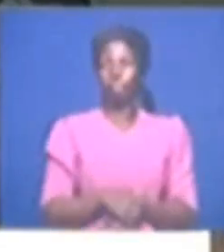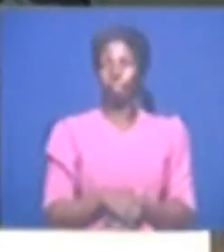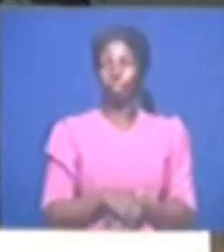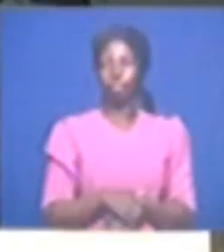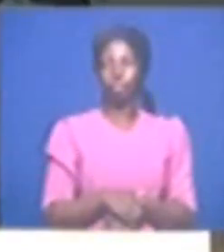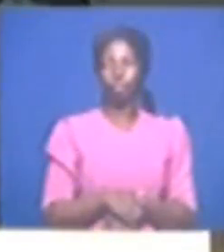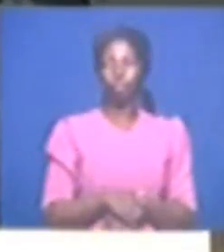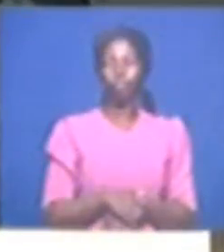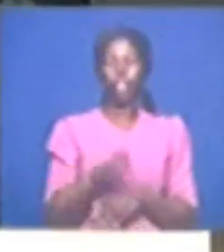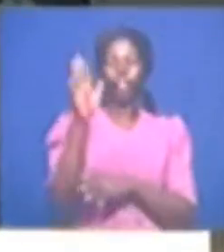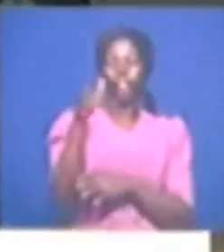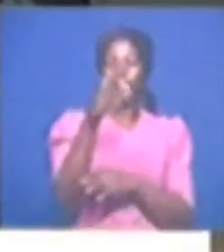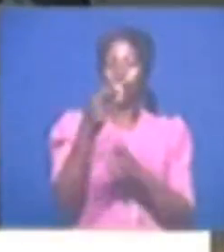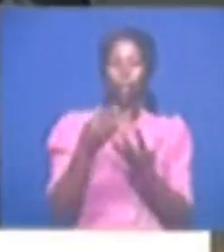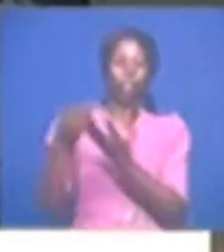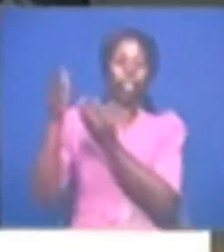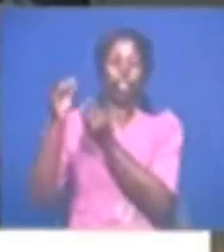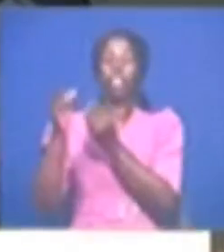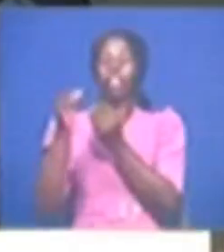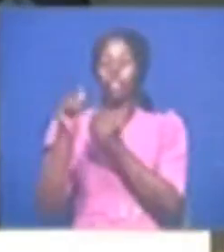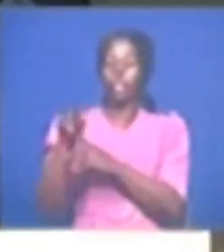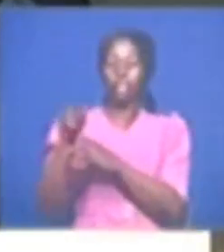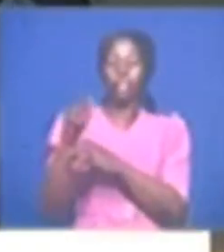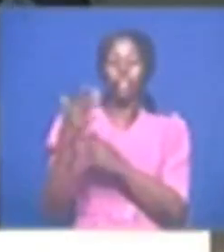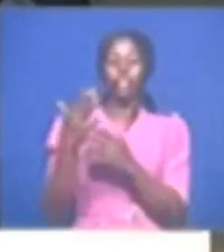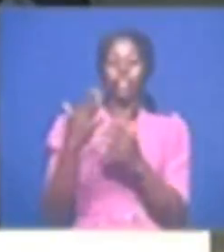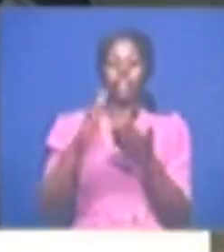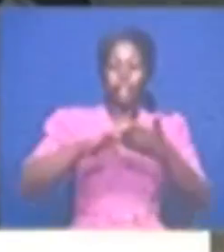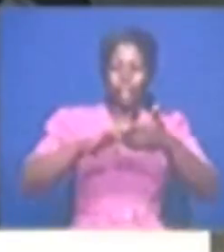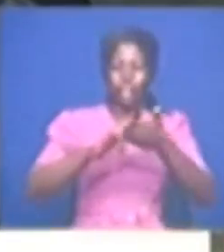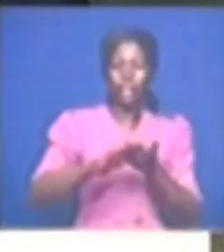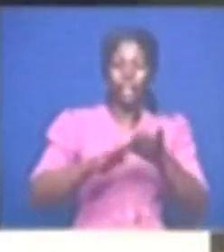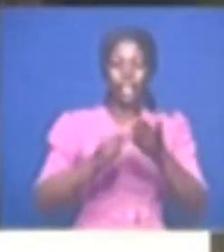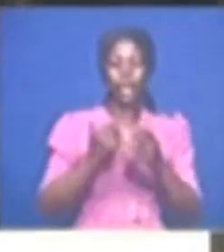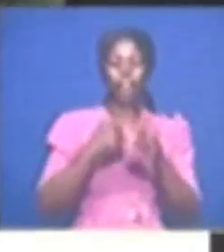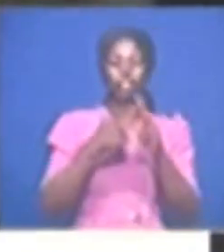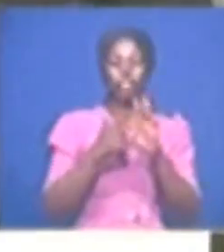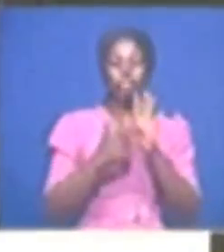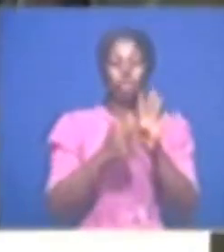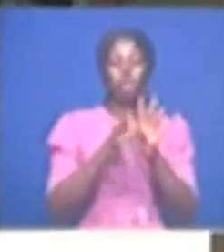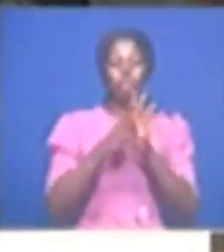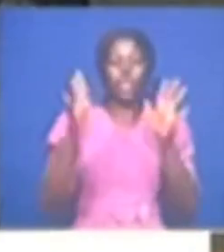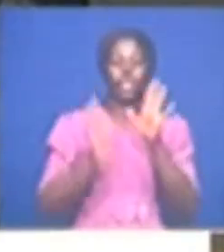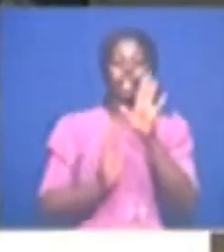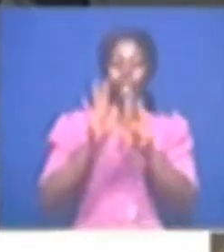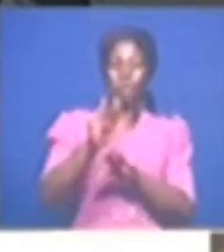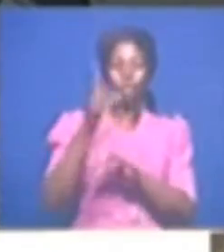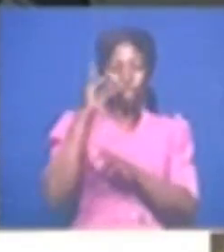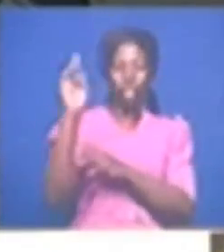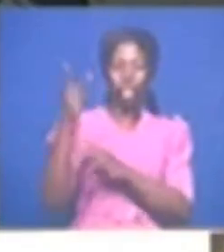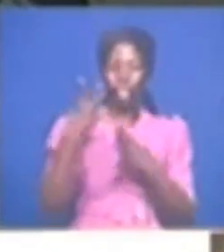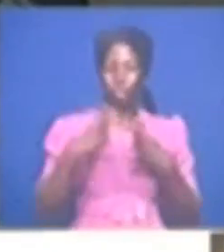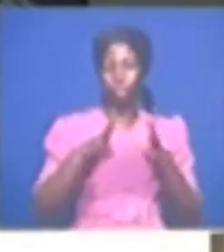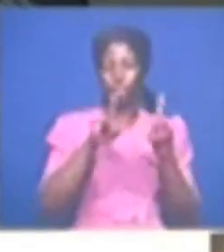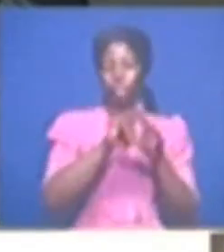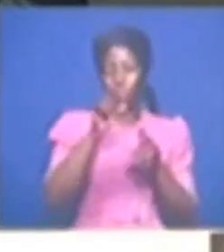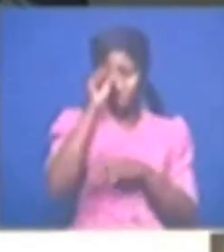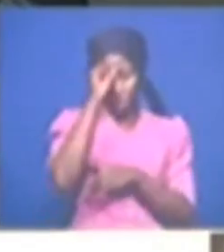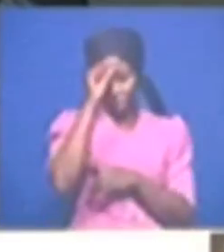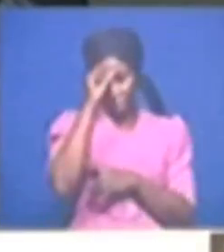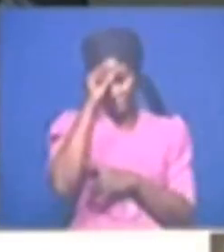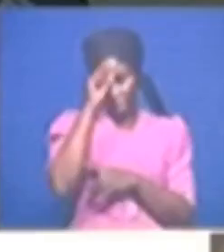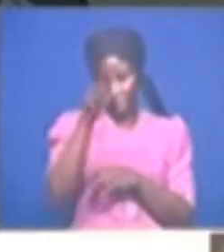carrying 150 barrels of oil, marks a great milestone for the Kenyans as well as the government. This gives